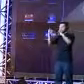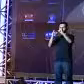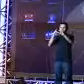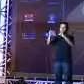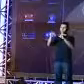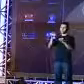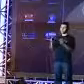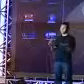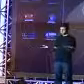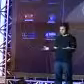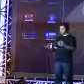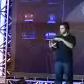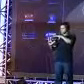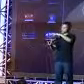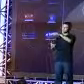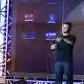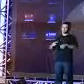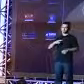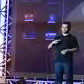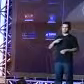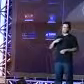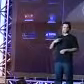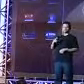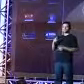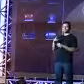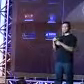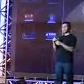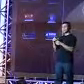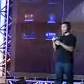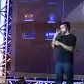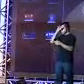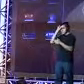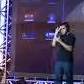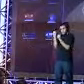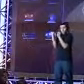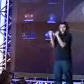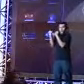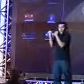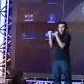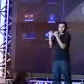It's controlled by the power of advertising.